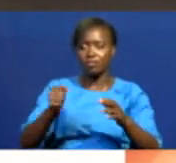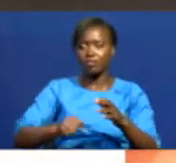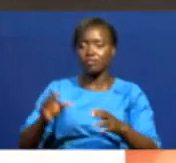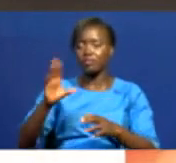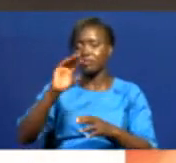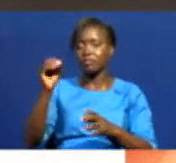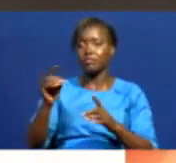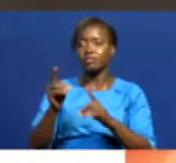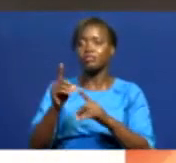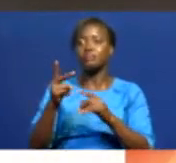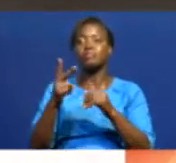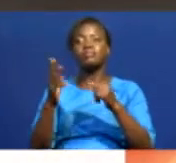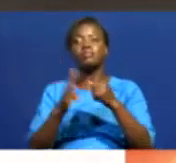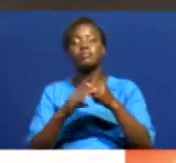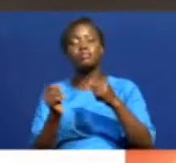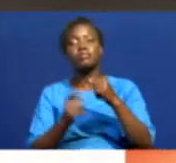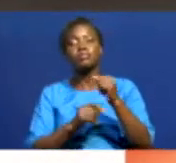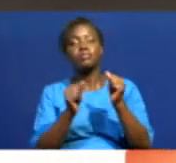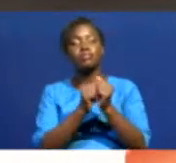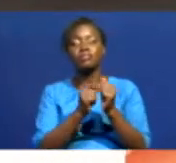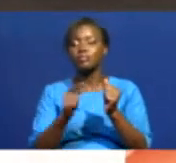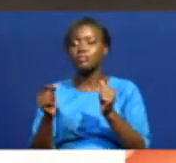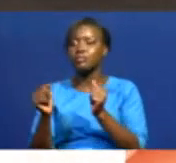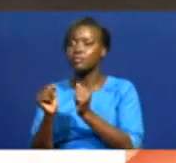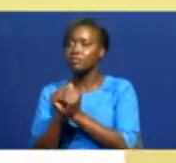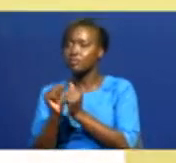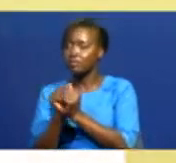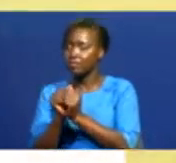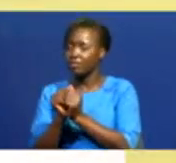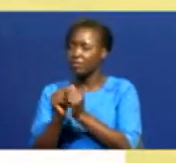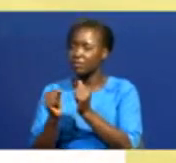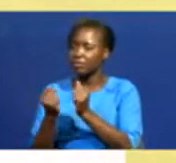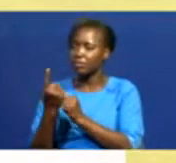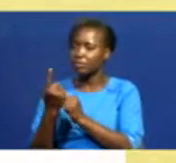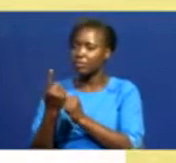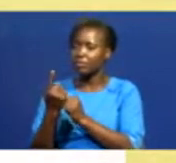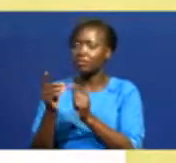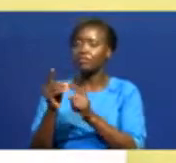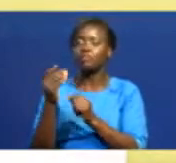from 29th October to 5th of November.